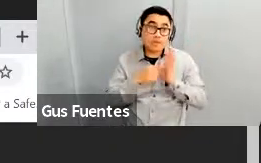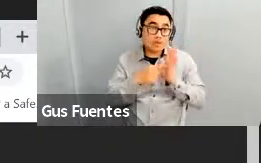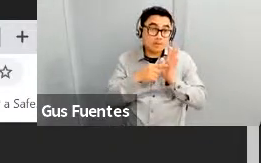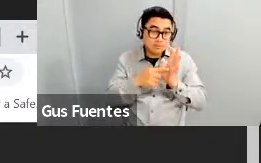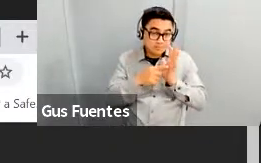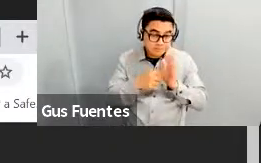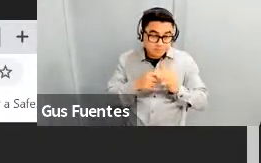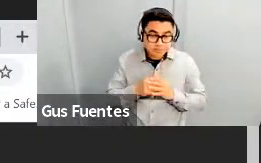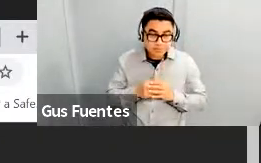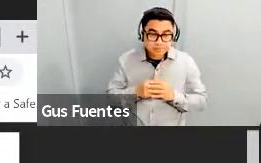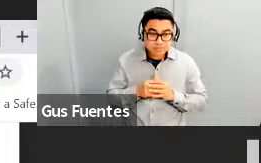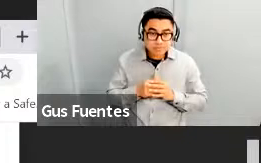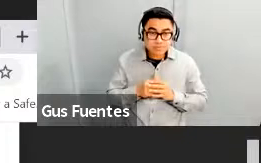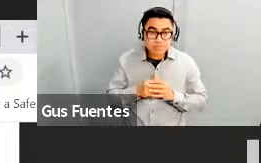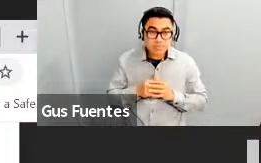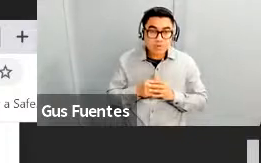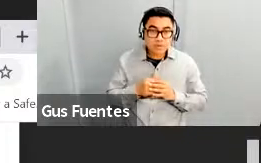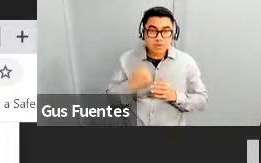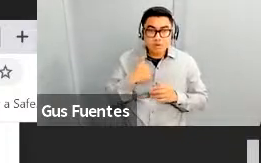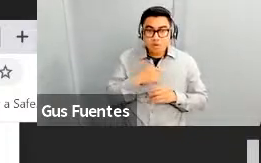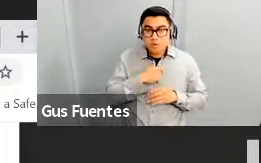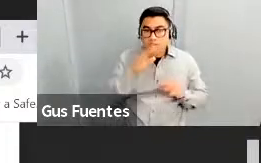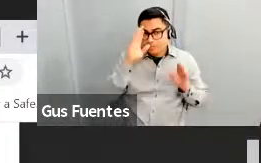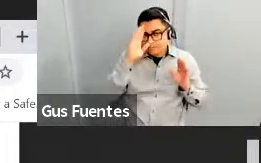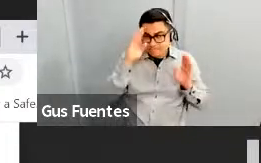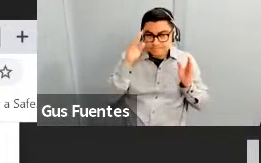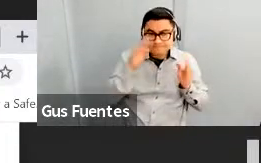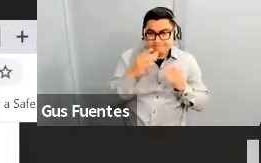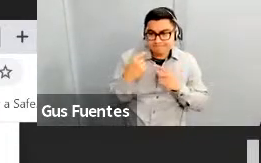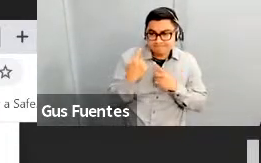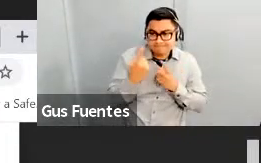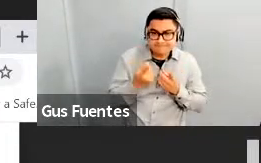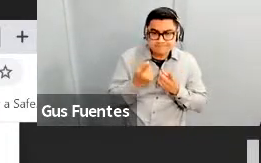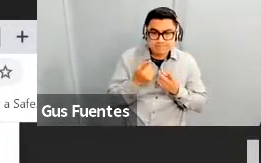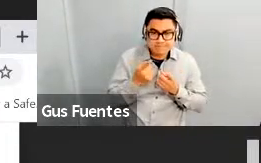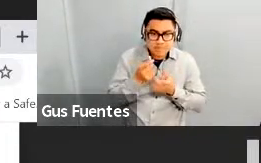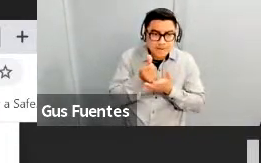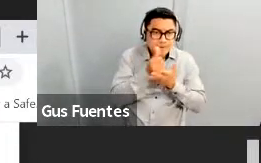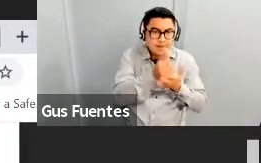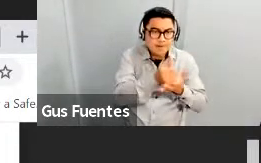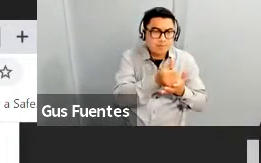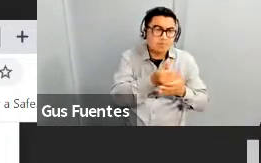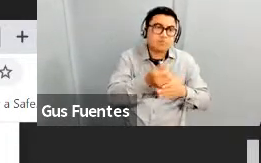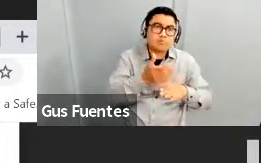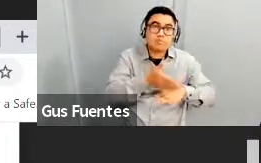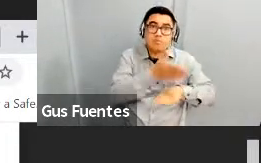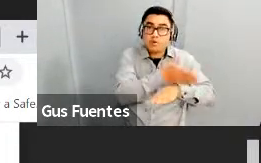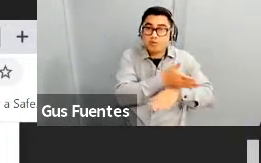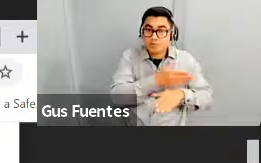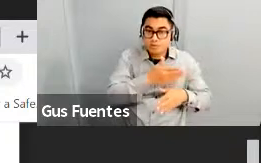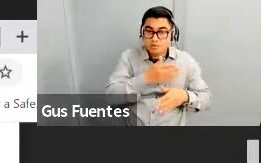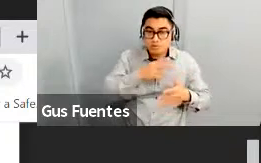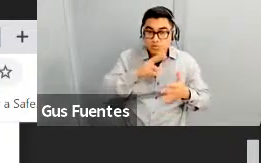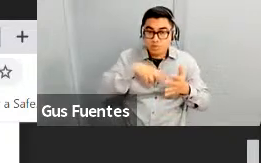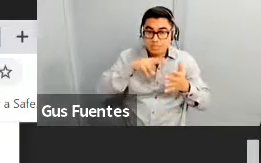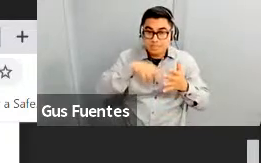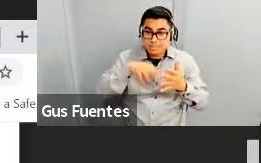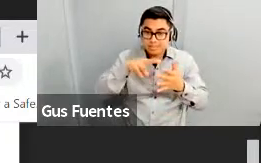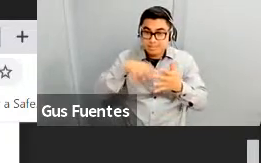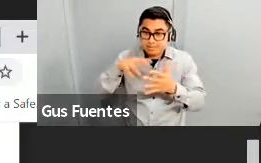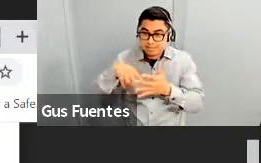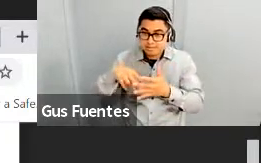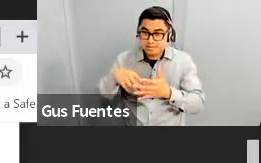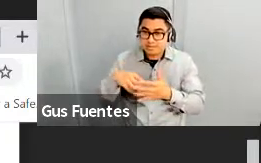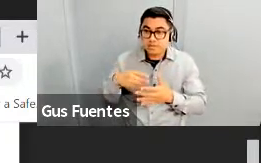We have been working really hard to improve reading in our district, and we hired 11 reading